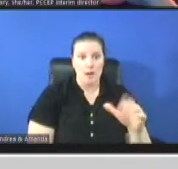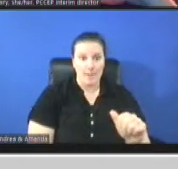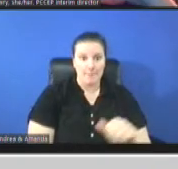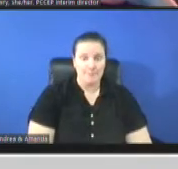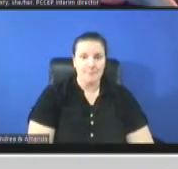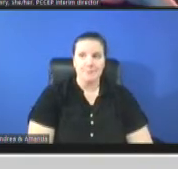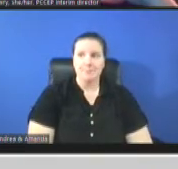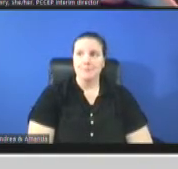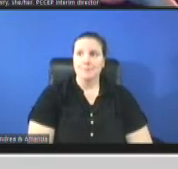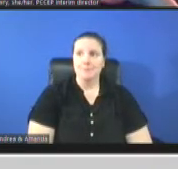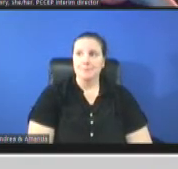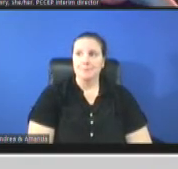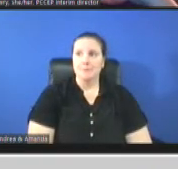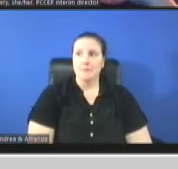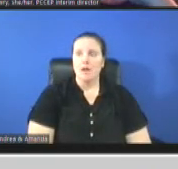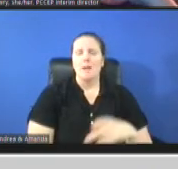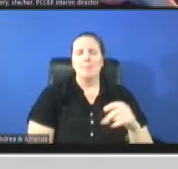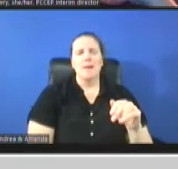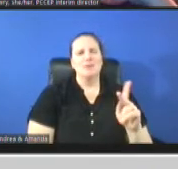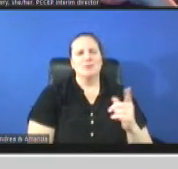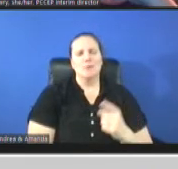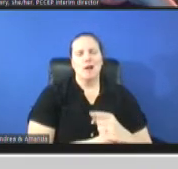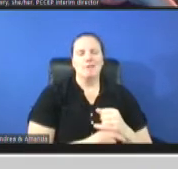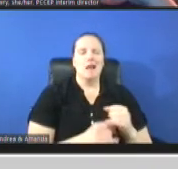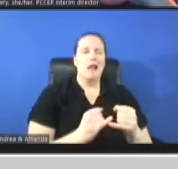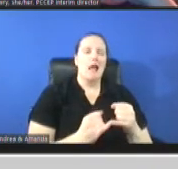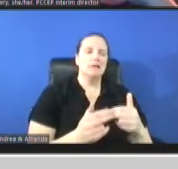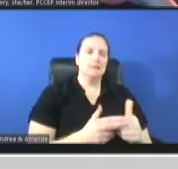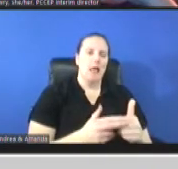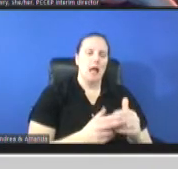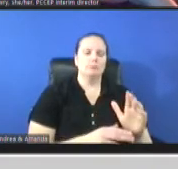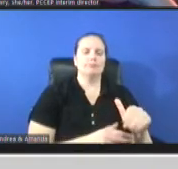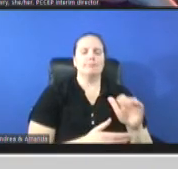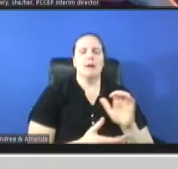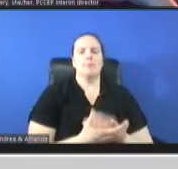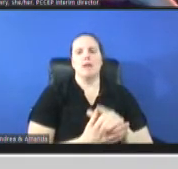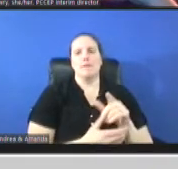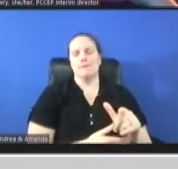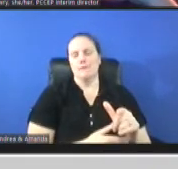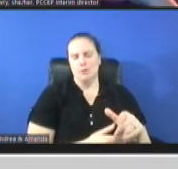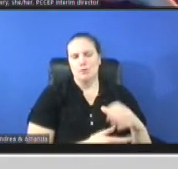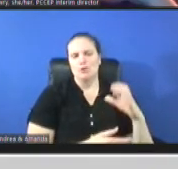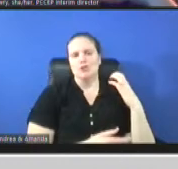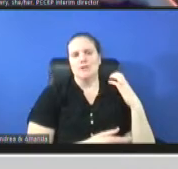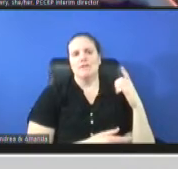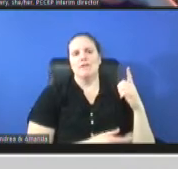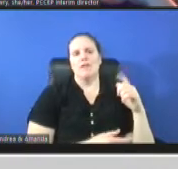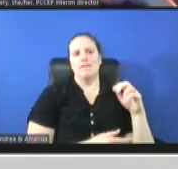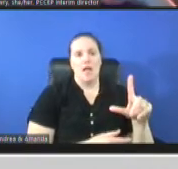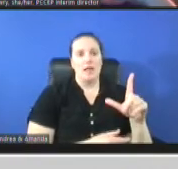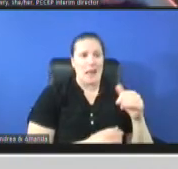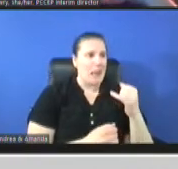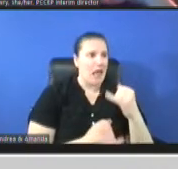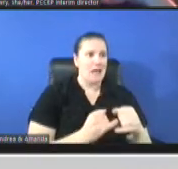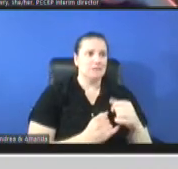Yeah, if it was just the last slide, I would believe you, Chief Lavelle. The last slide is insulting to